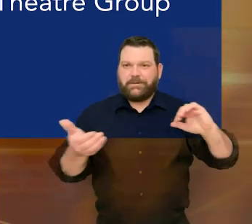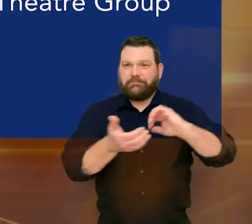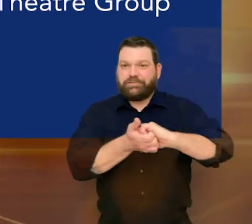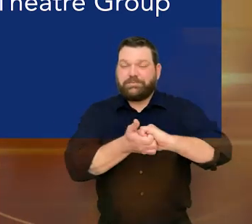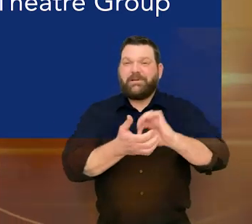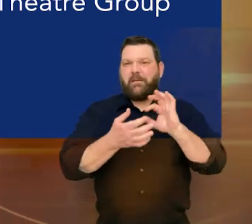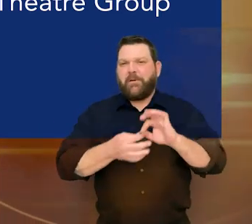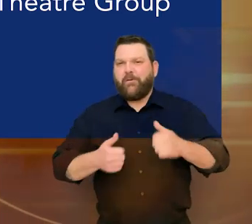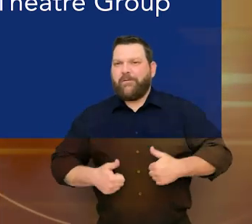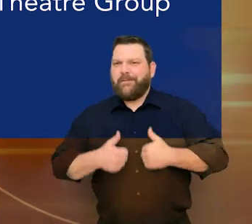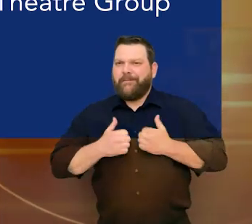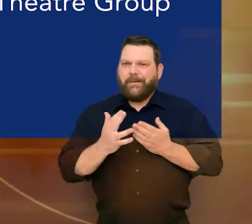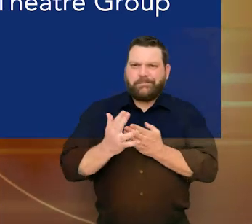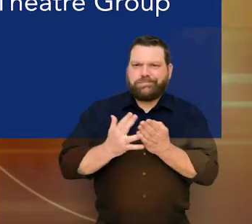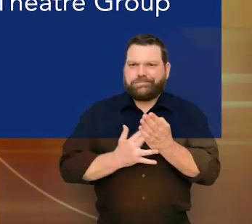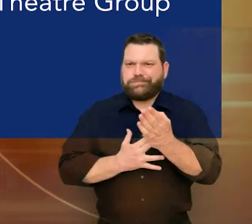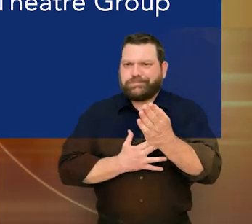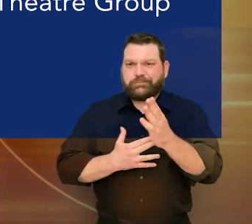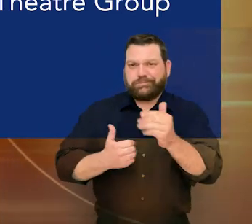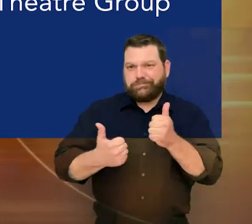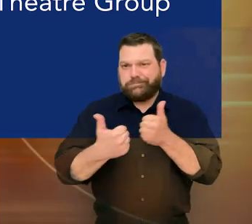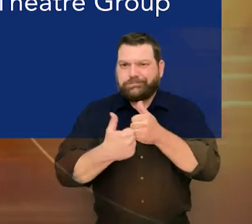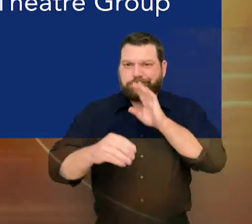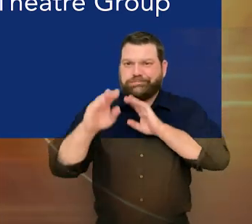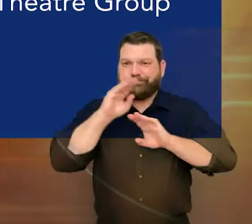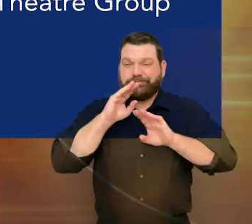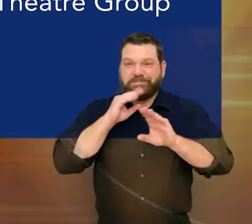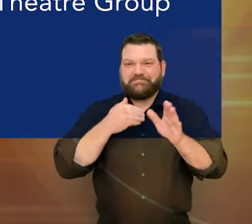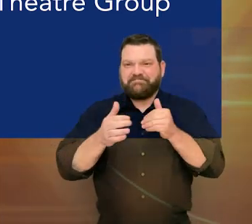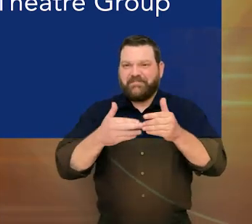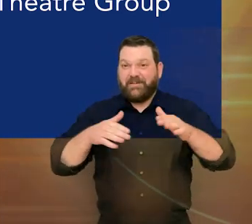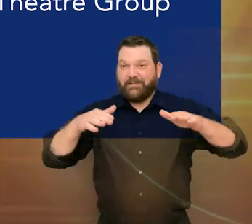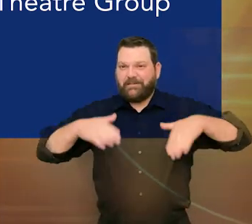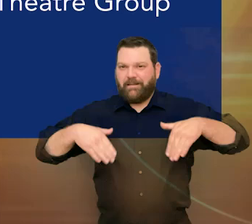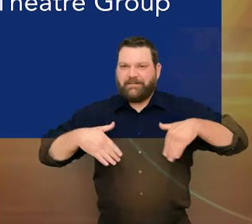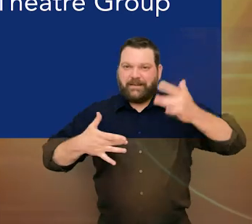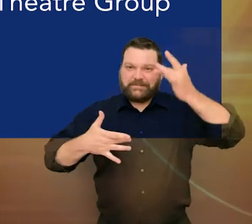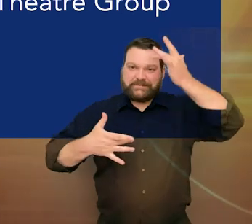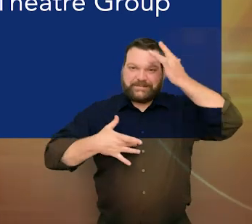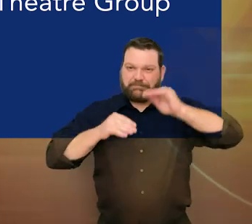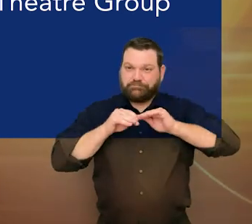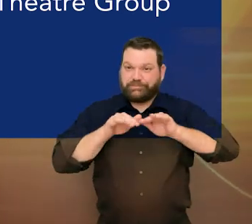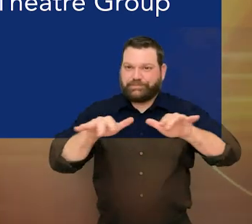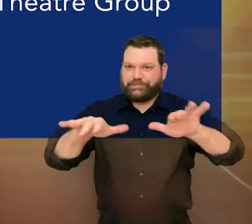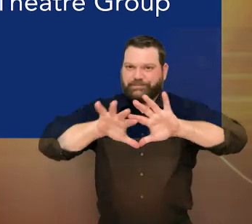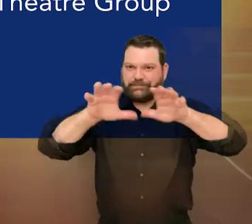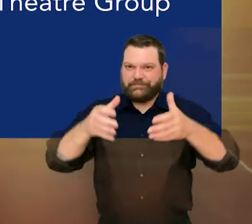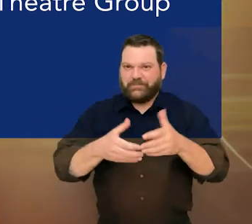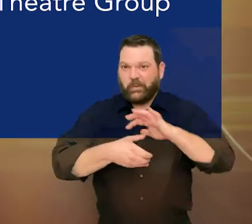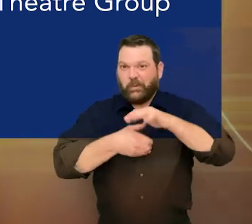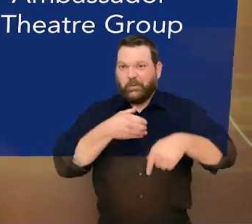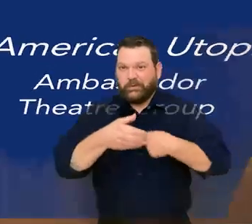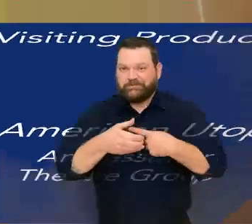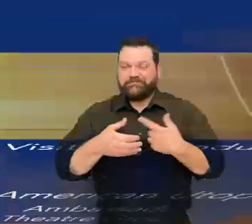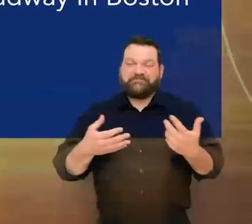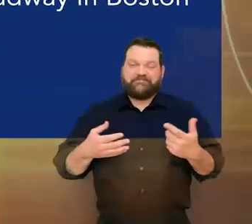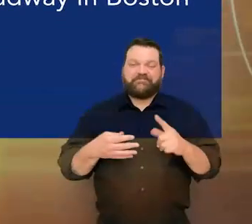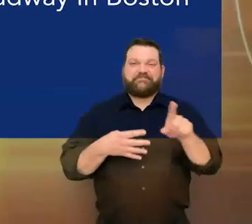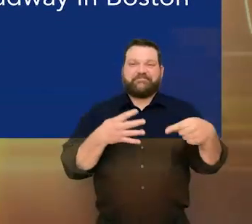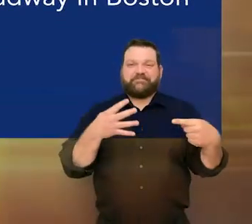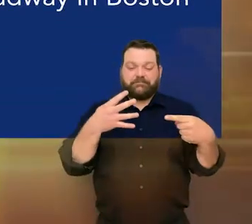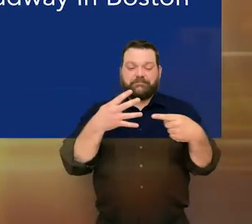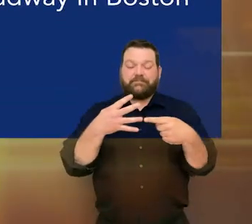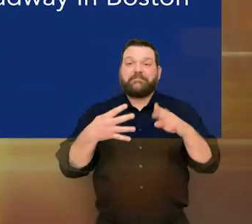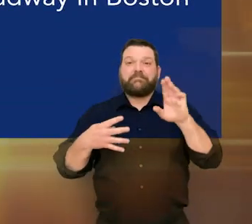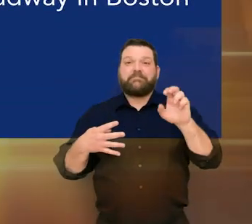antidote choreographed by Annie B. Parson for getting through these challenging times even before a pandemic.